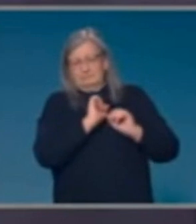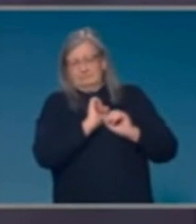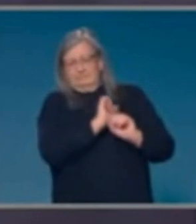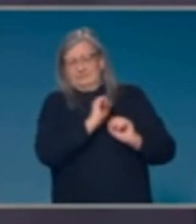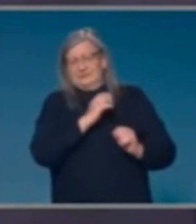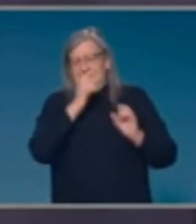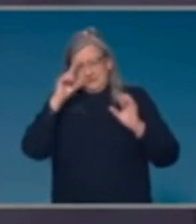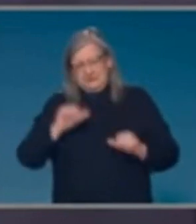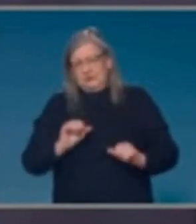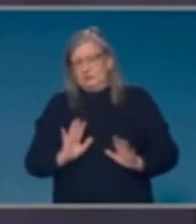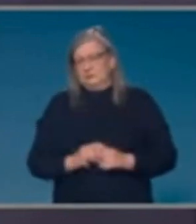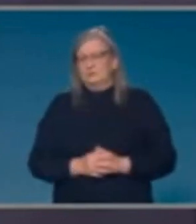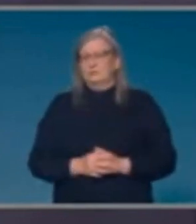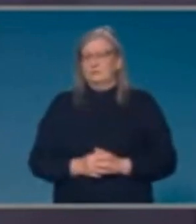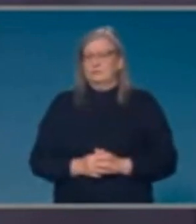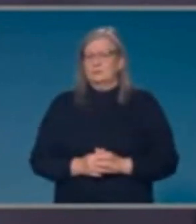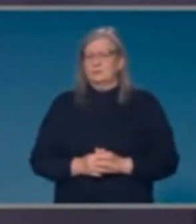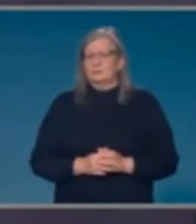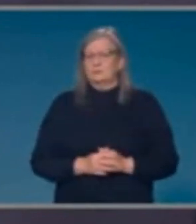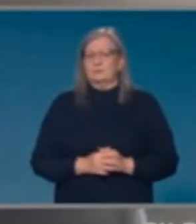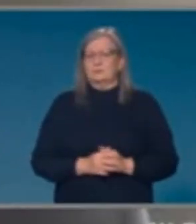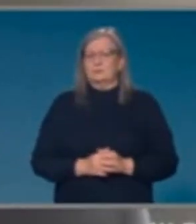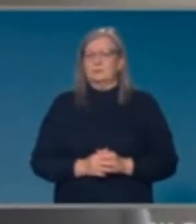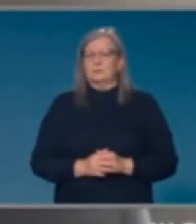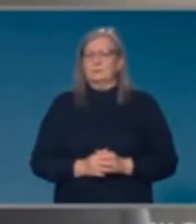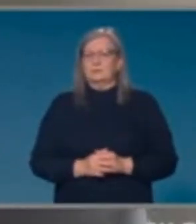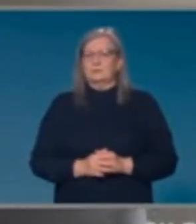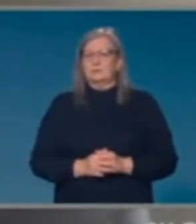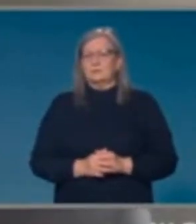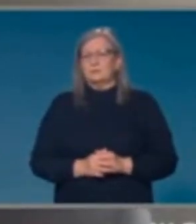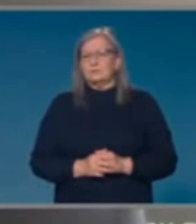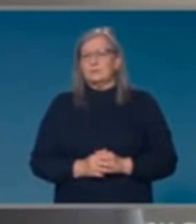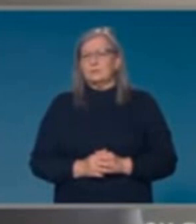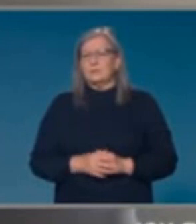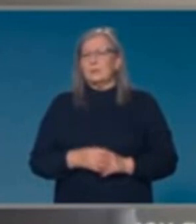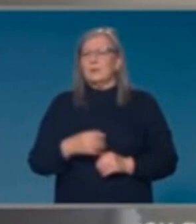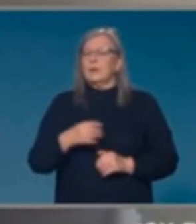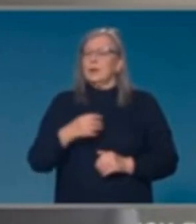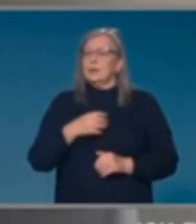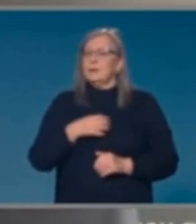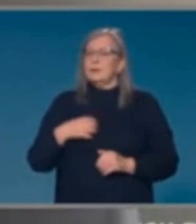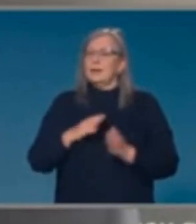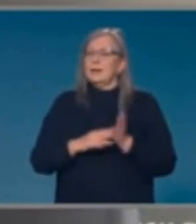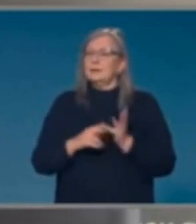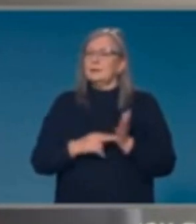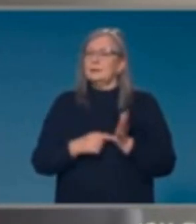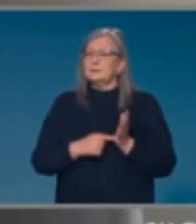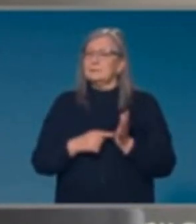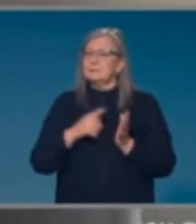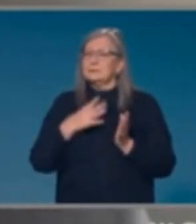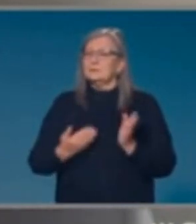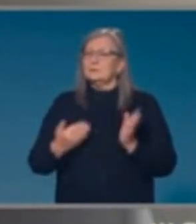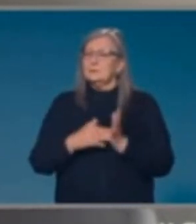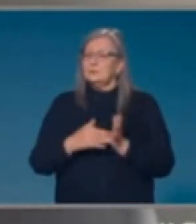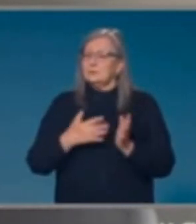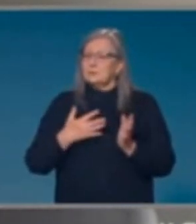decisions this month. And I'll just add to that to reinforce the point that